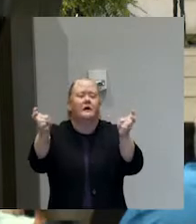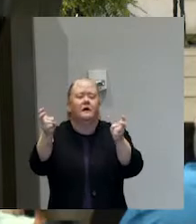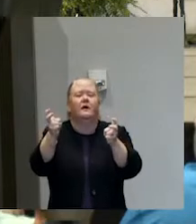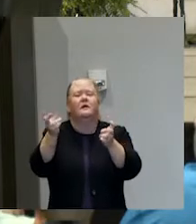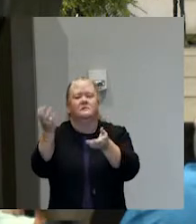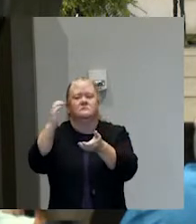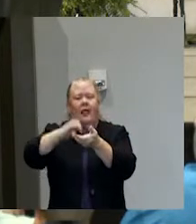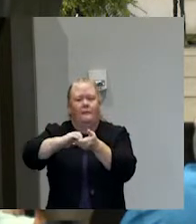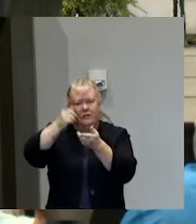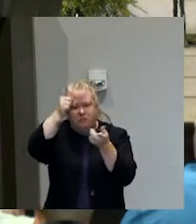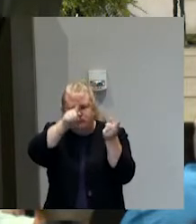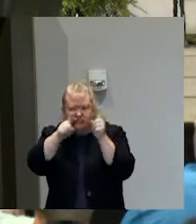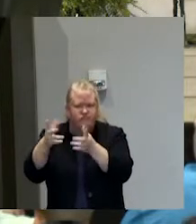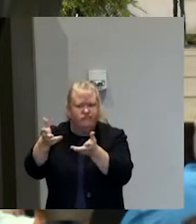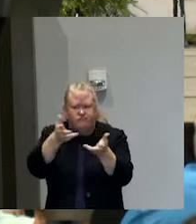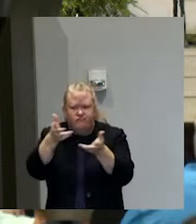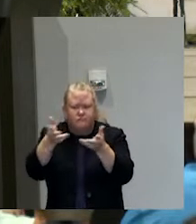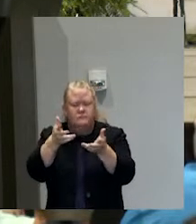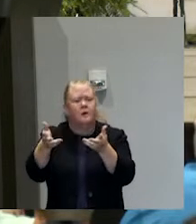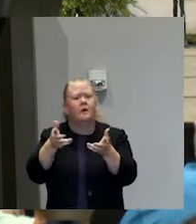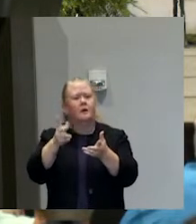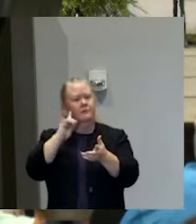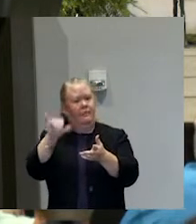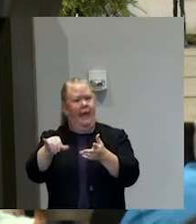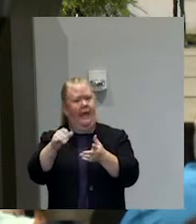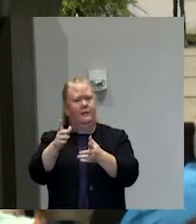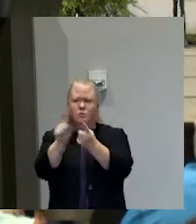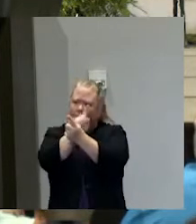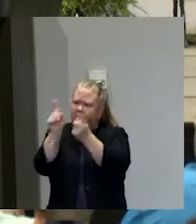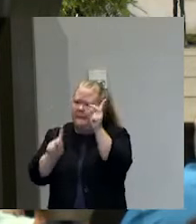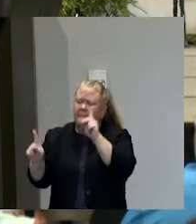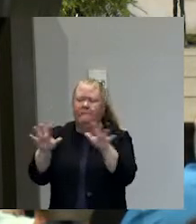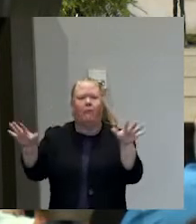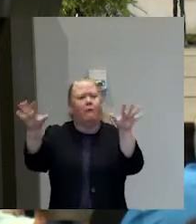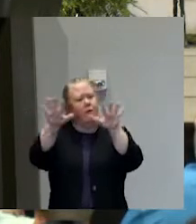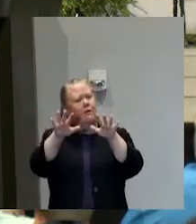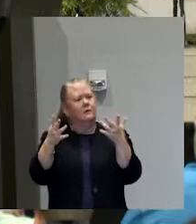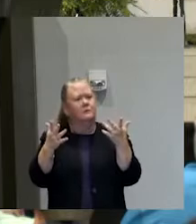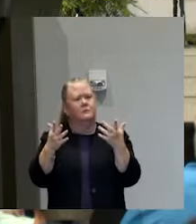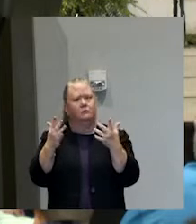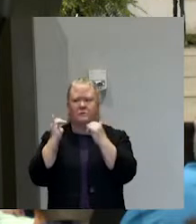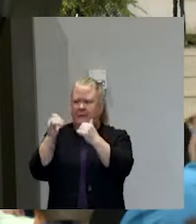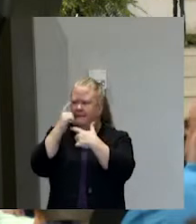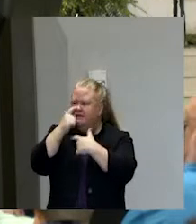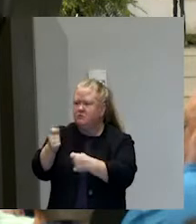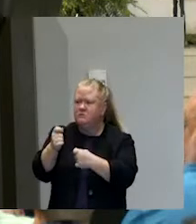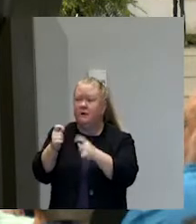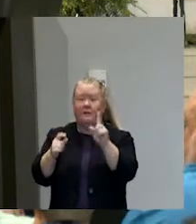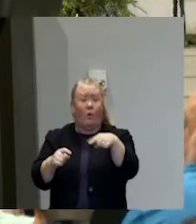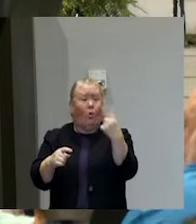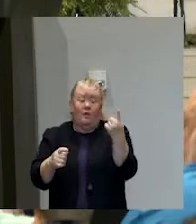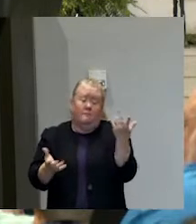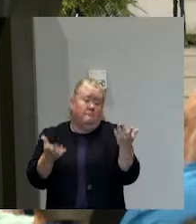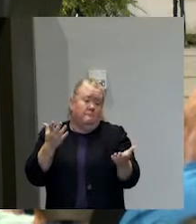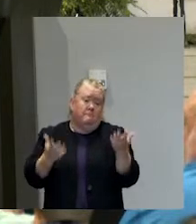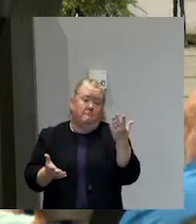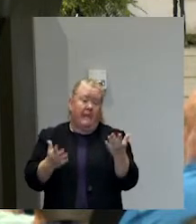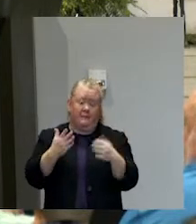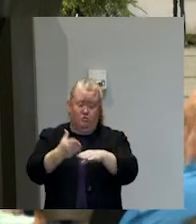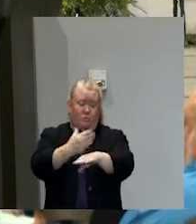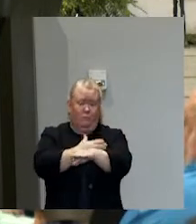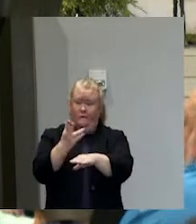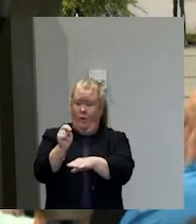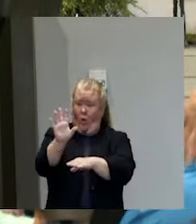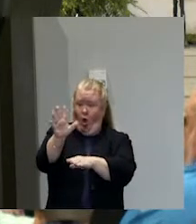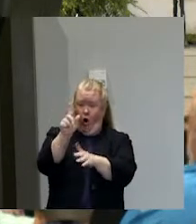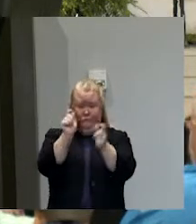think a good thing to do in this community is to collaborate and meet people with like-minded interests, if for no other reason than to improve your own craft.